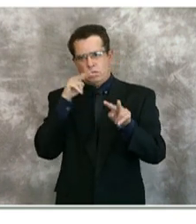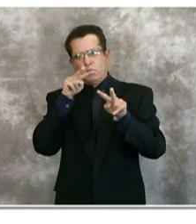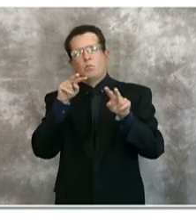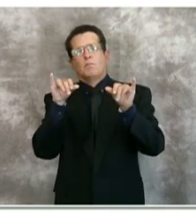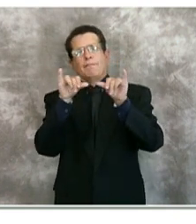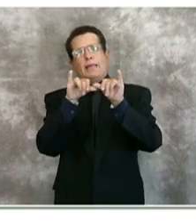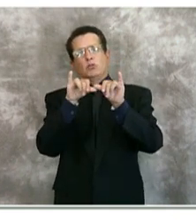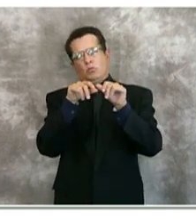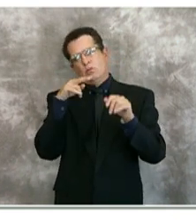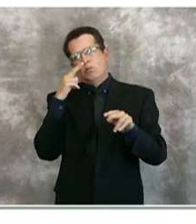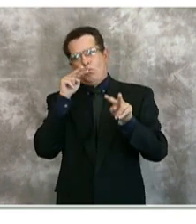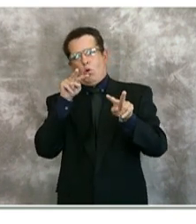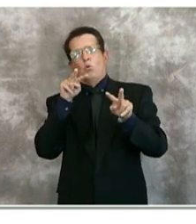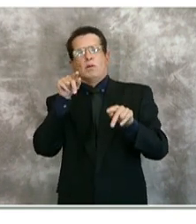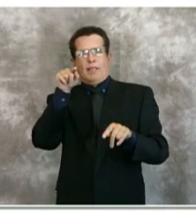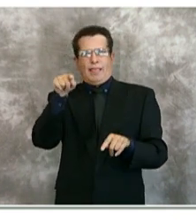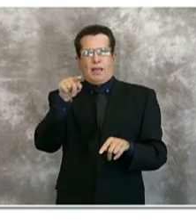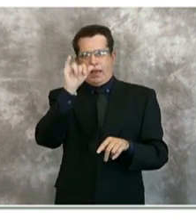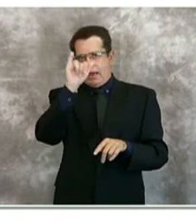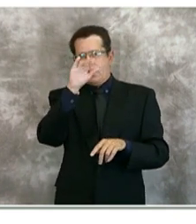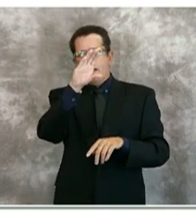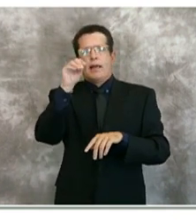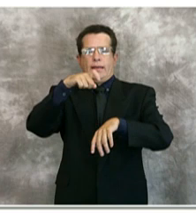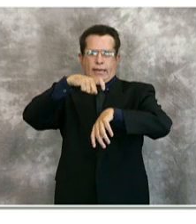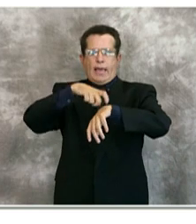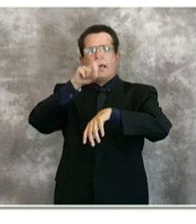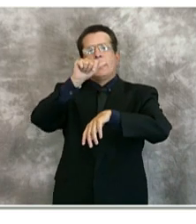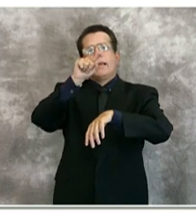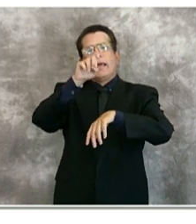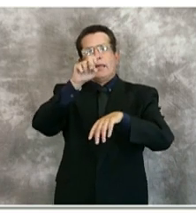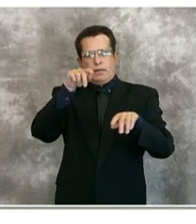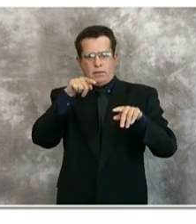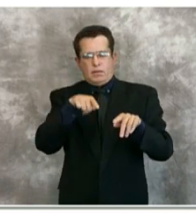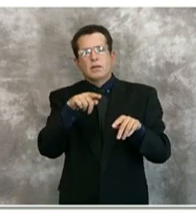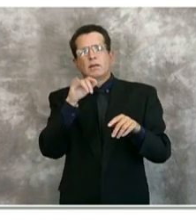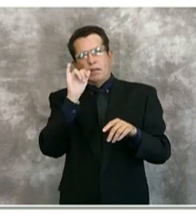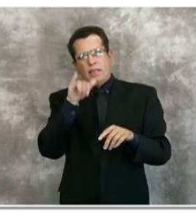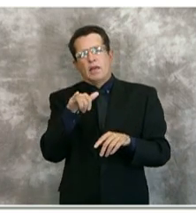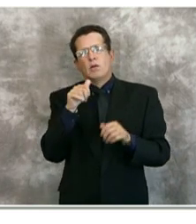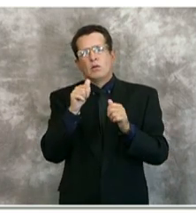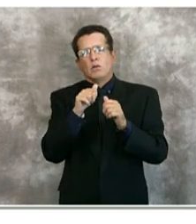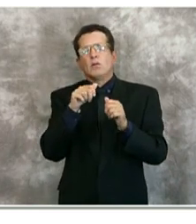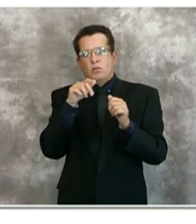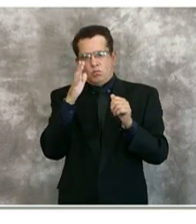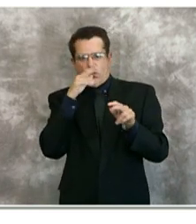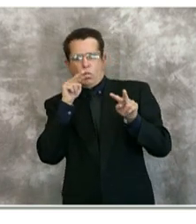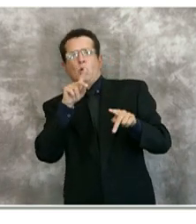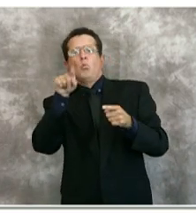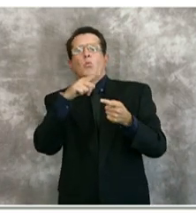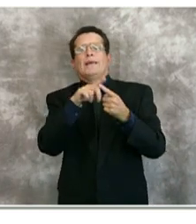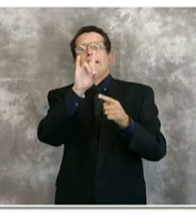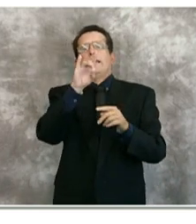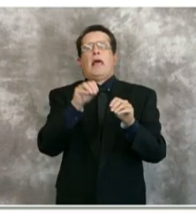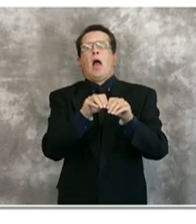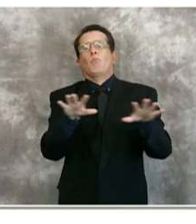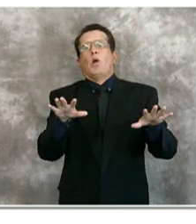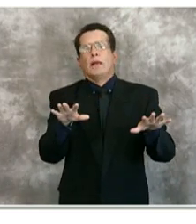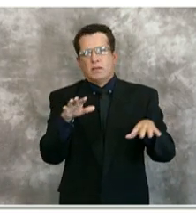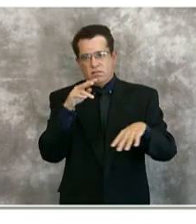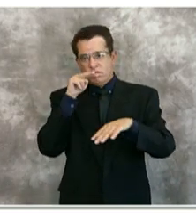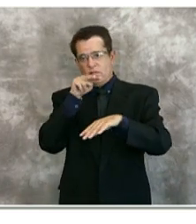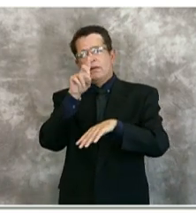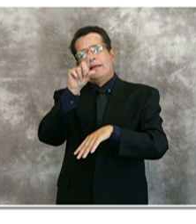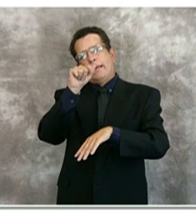measured during the date of illness onset with a 3-day lag. And currently, as I stated, this rate is